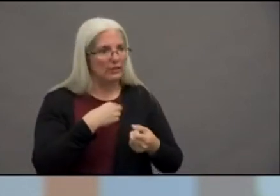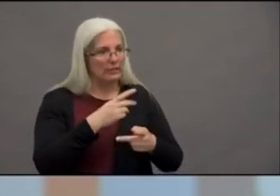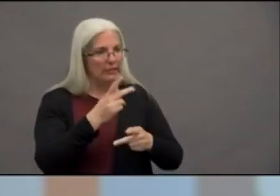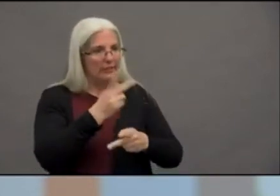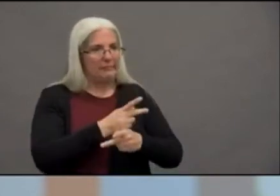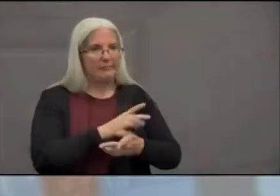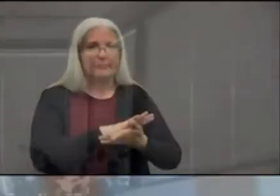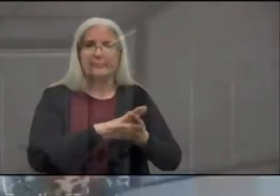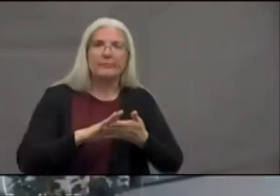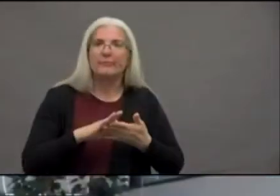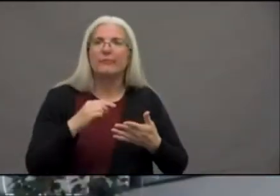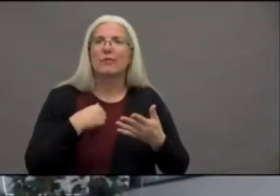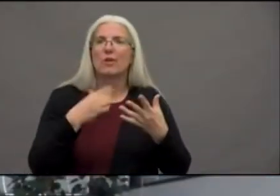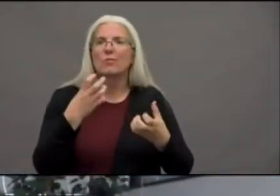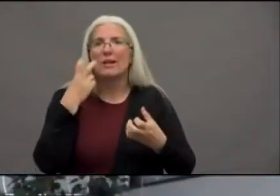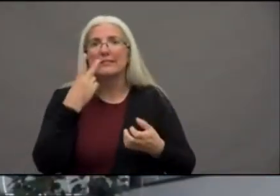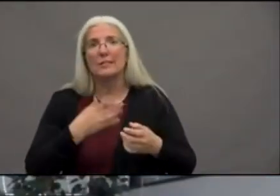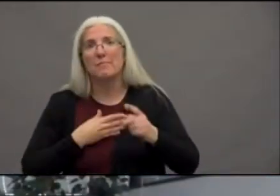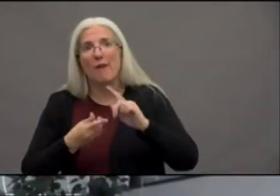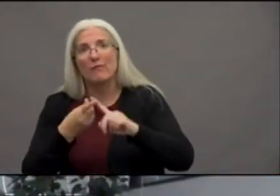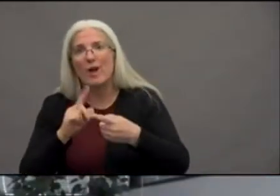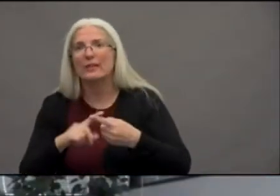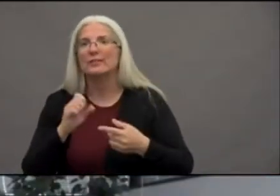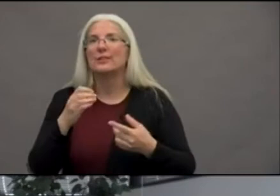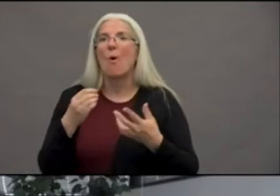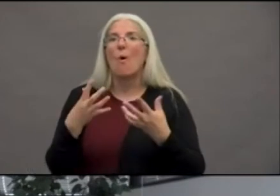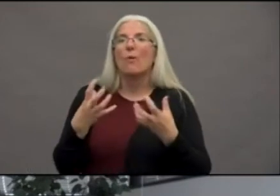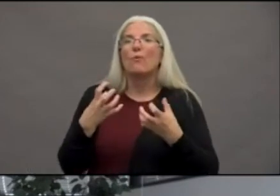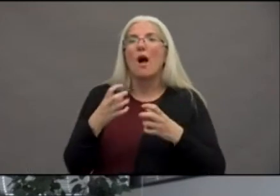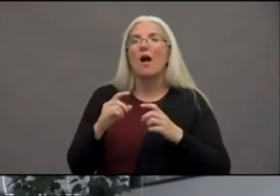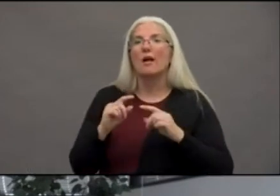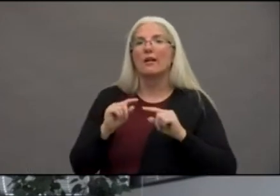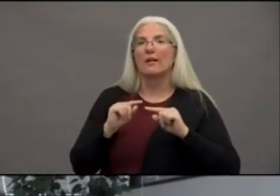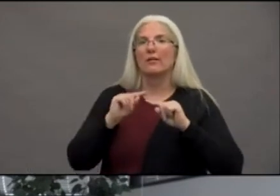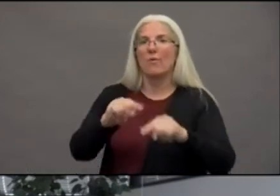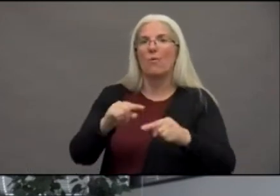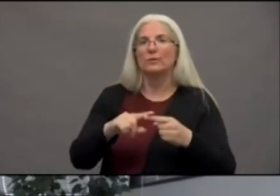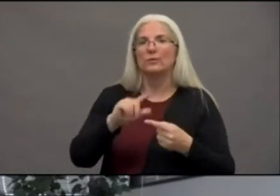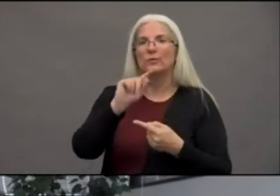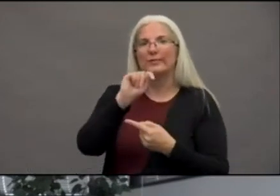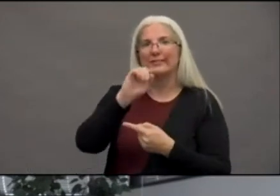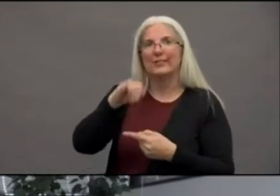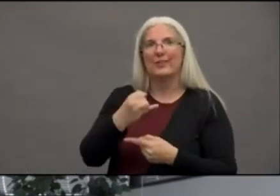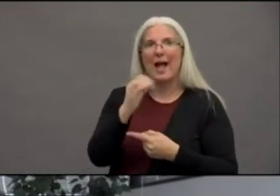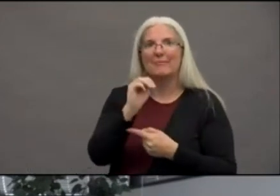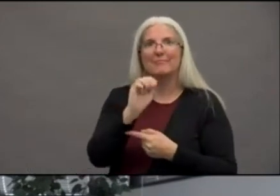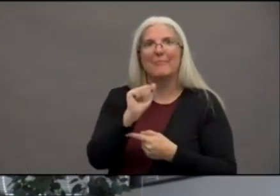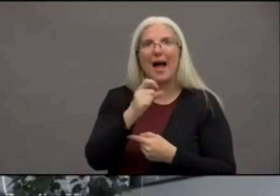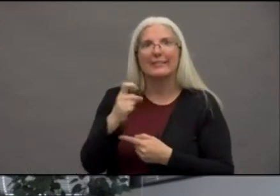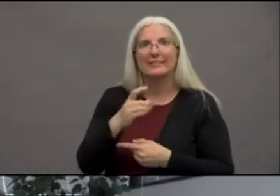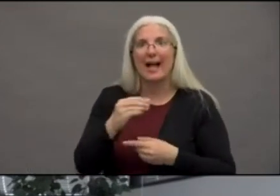again. Me too, but I also want to go to TJ Maxx. Oh my goodness! Yes, let me come with you.